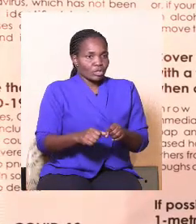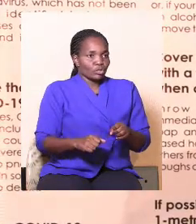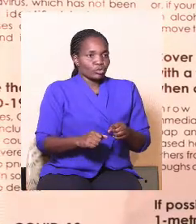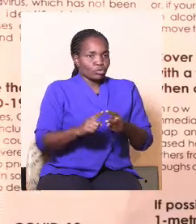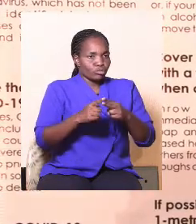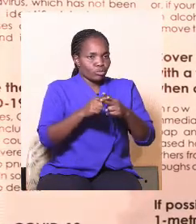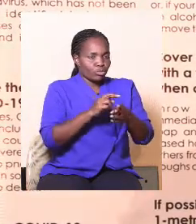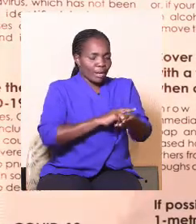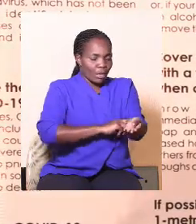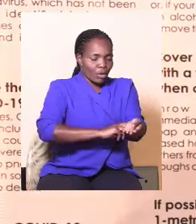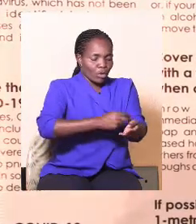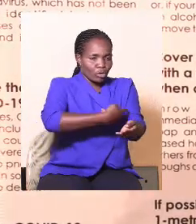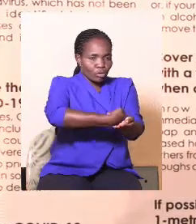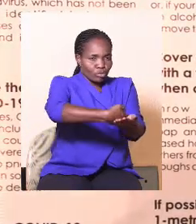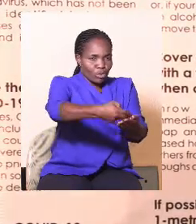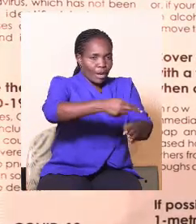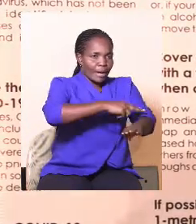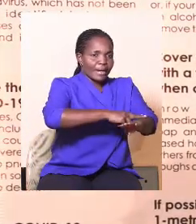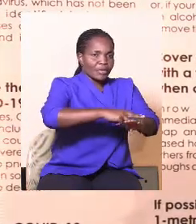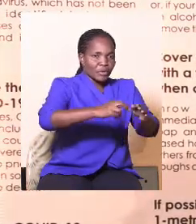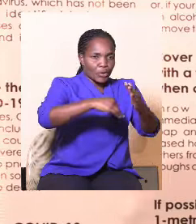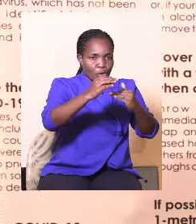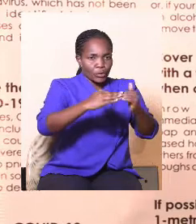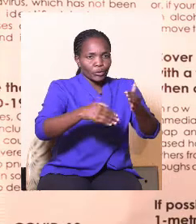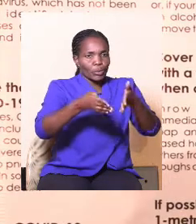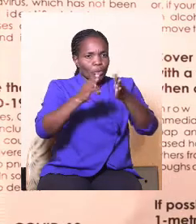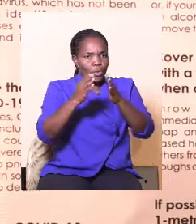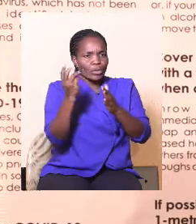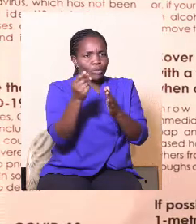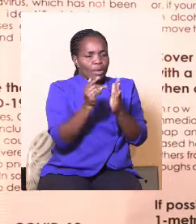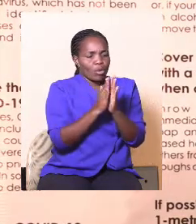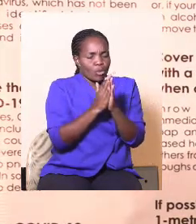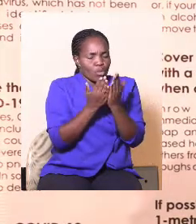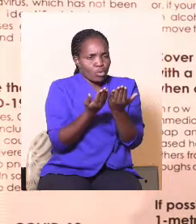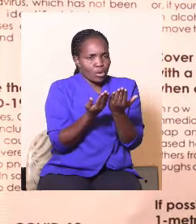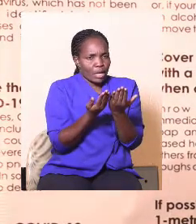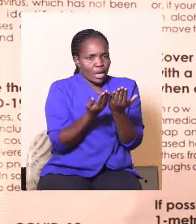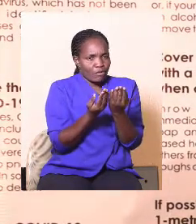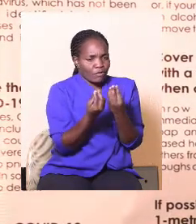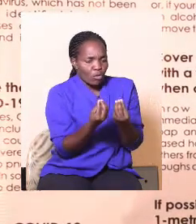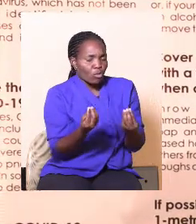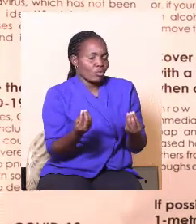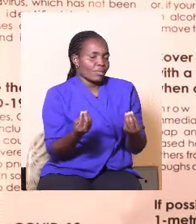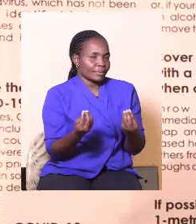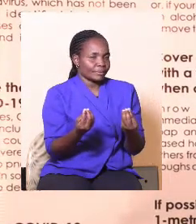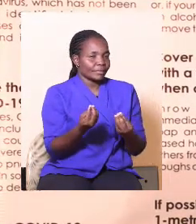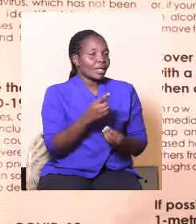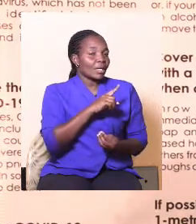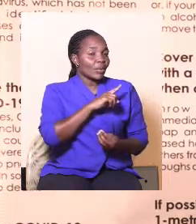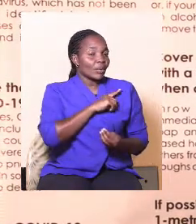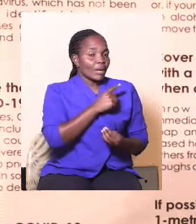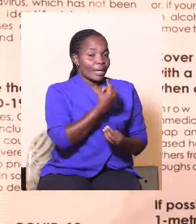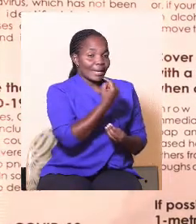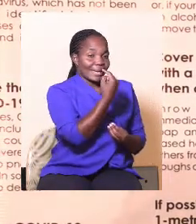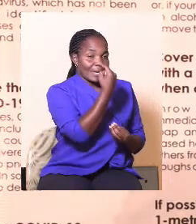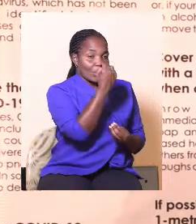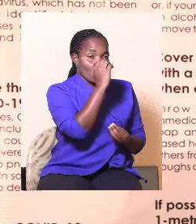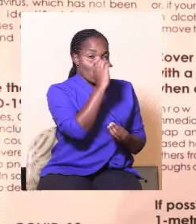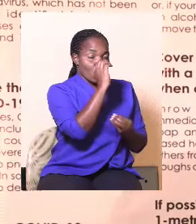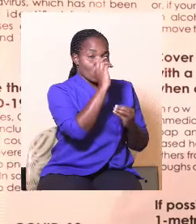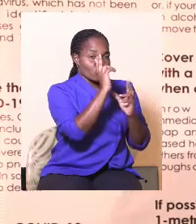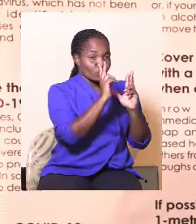what is buying textbooks for our children. So, and therefore, every Namibian who qualifies to pay tax